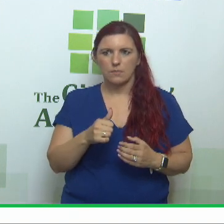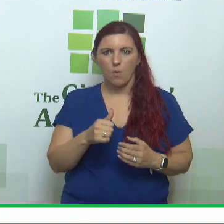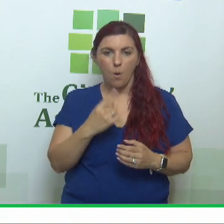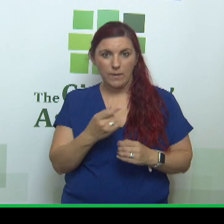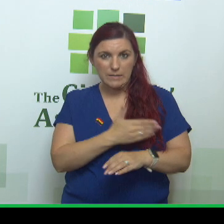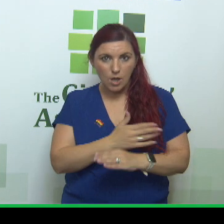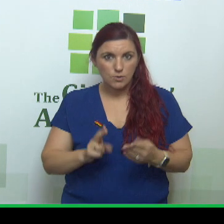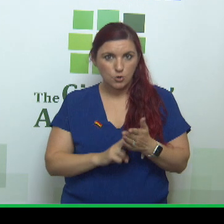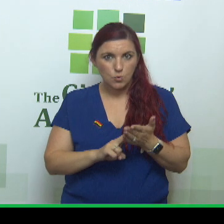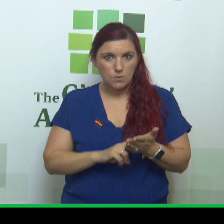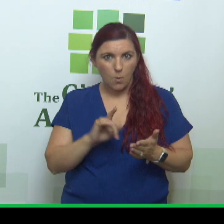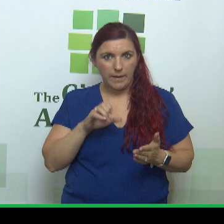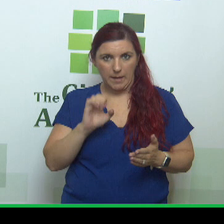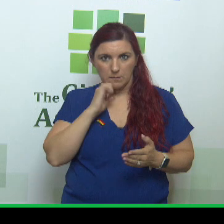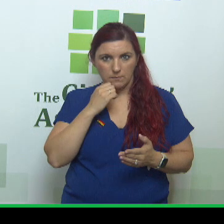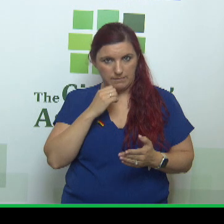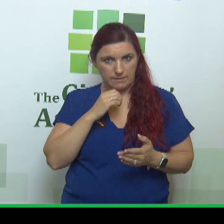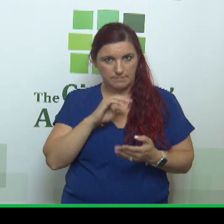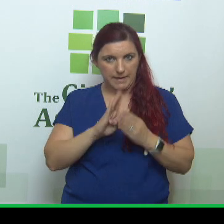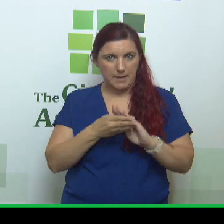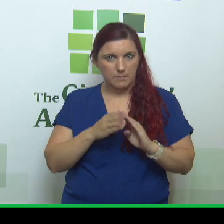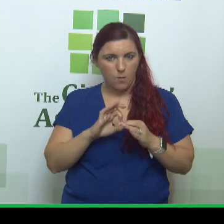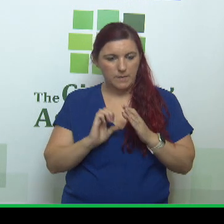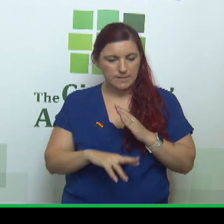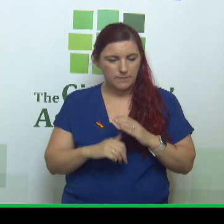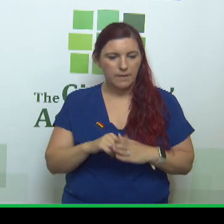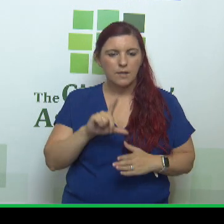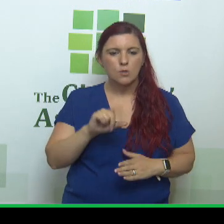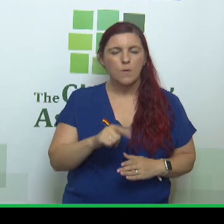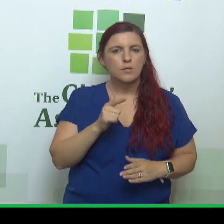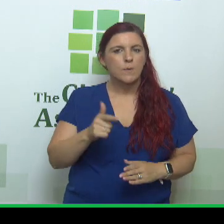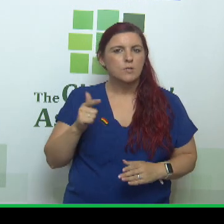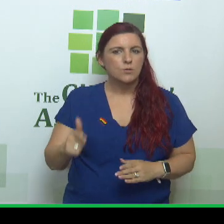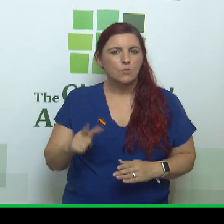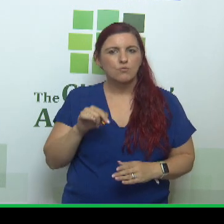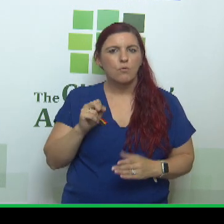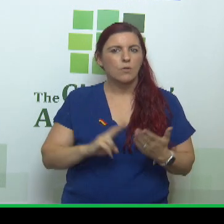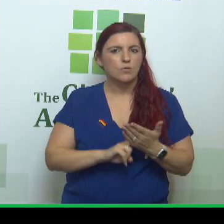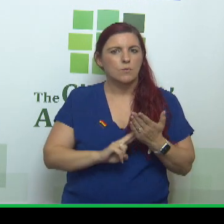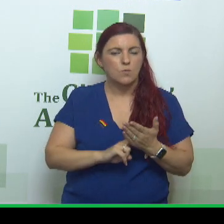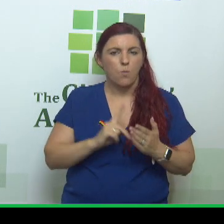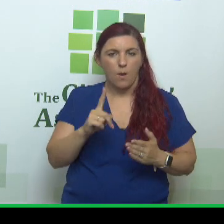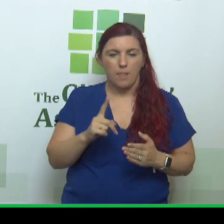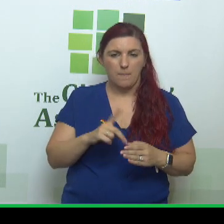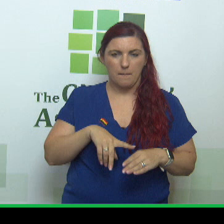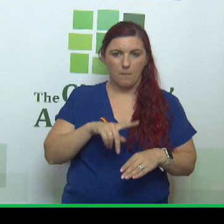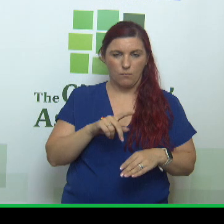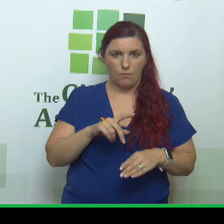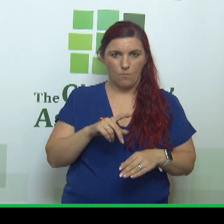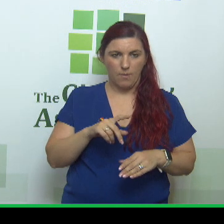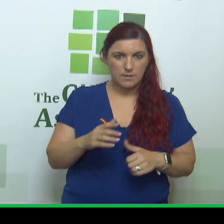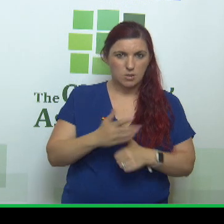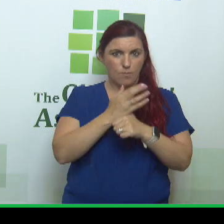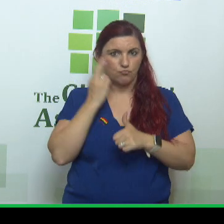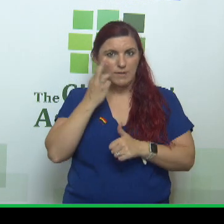homelessness. In 2022, drug use was the second most commonly cited original reason for homelessness across our emergency